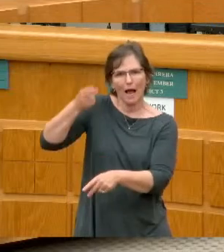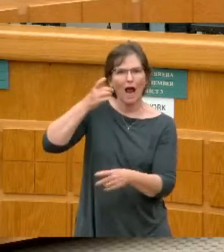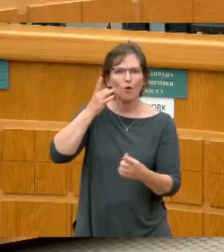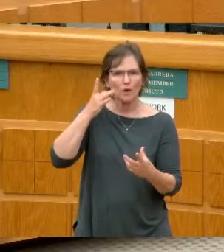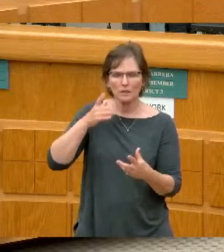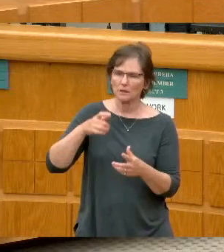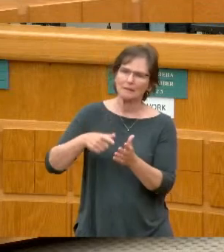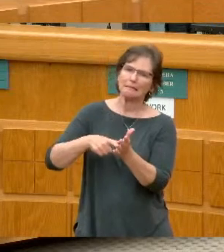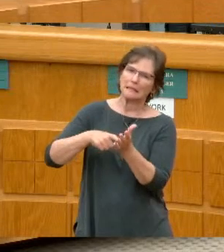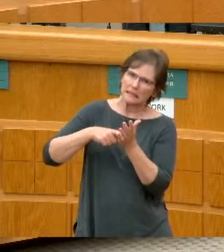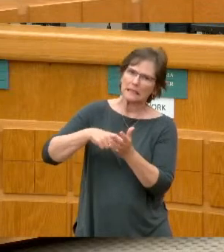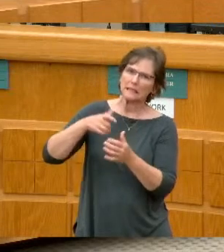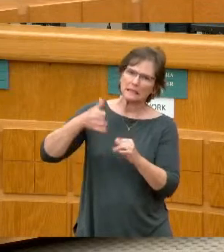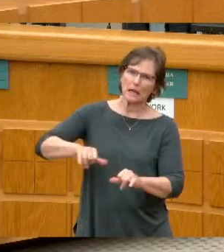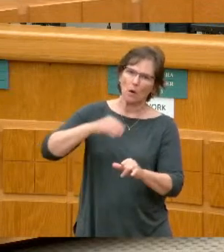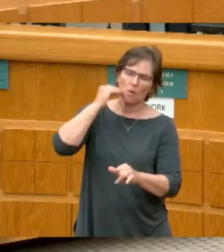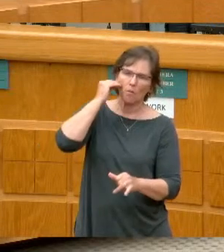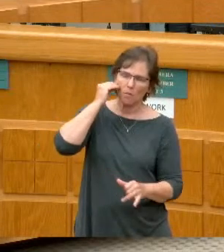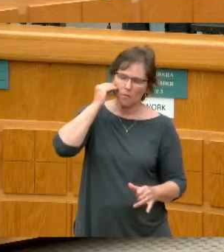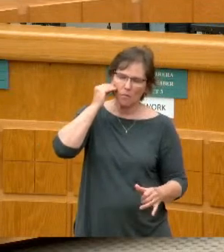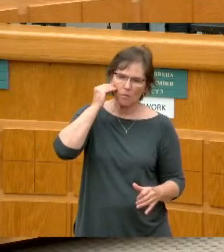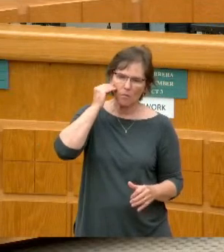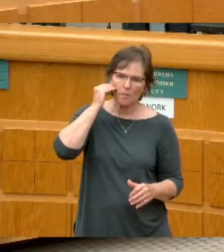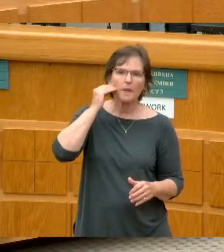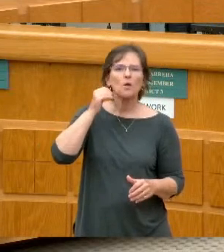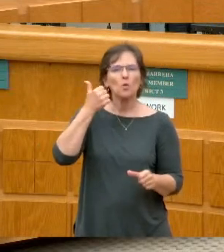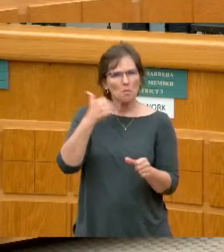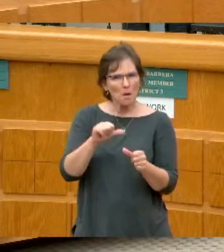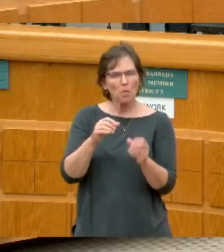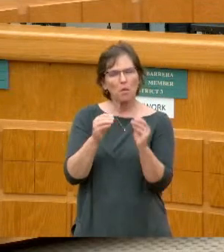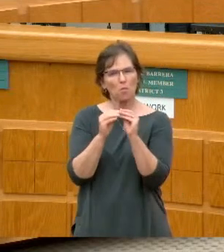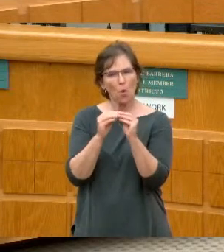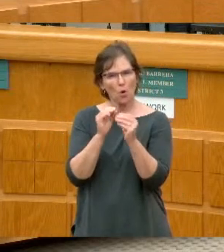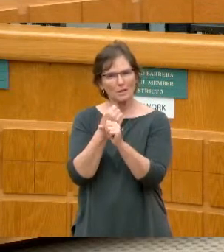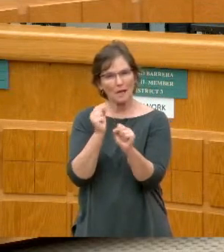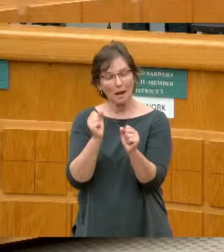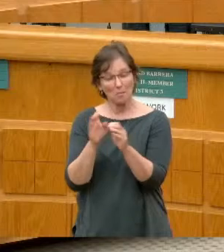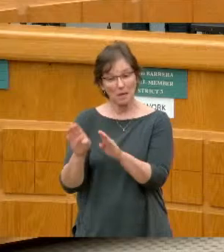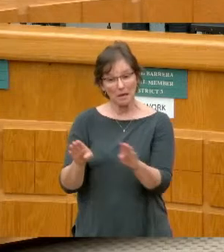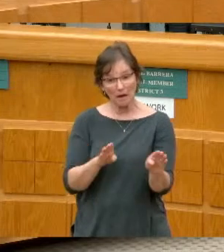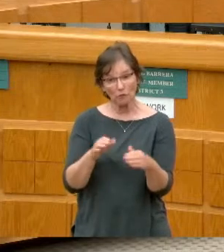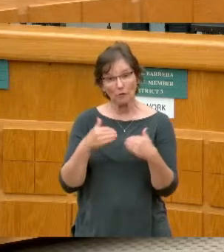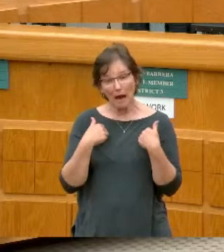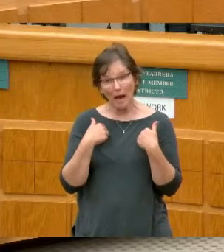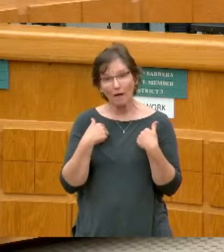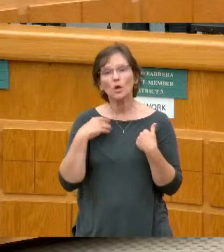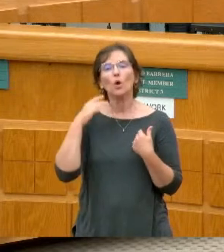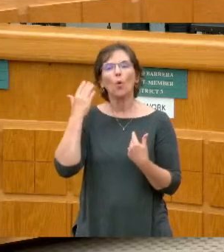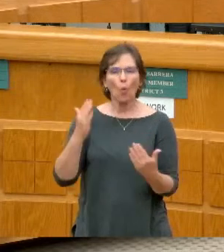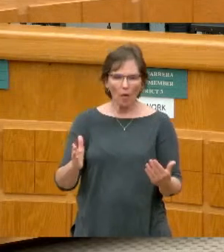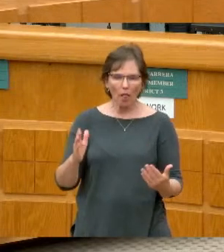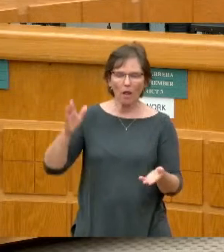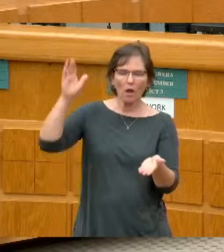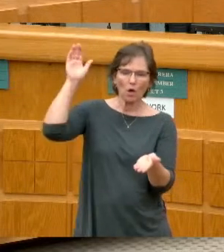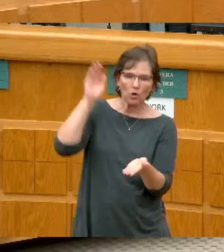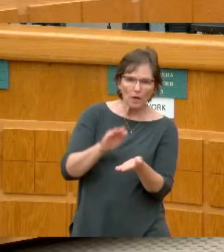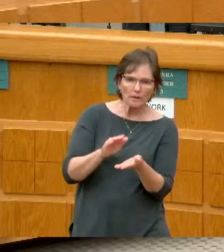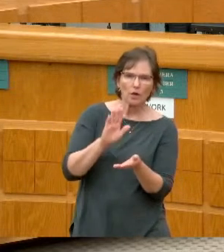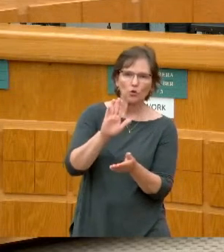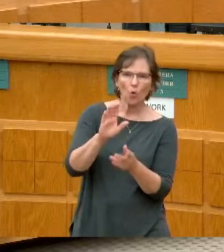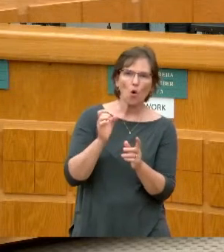And be thoughtful this Thanksgiving. Share some extra plates with elderly, more vulnerable neighbors by dropping off